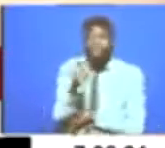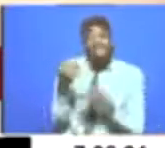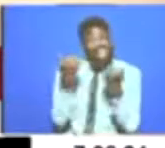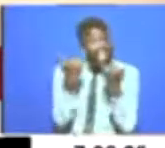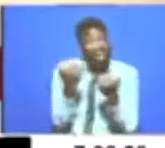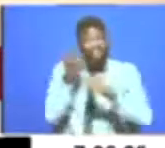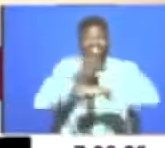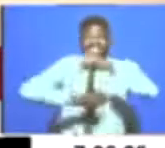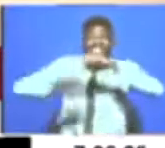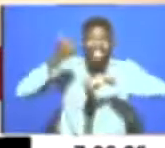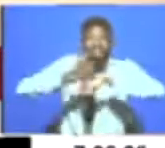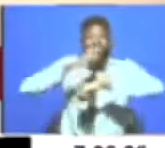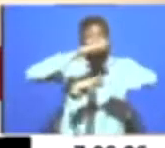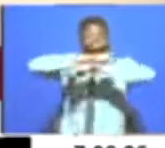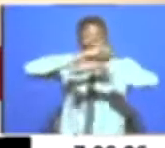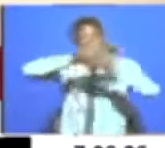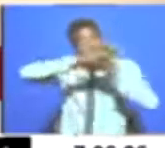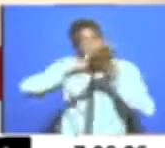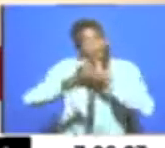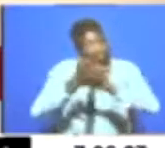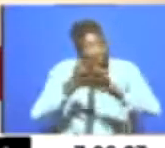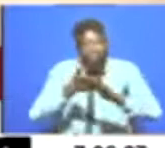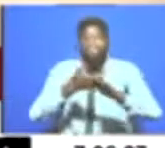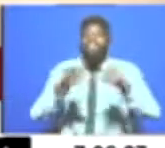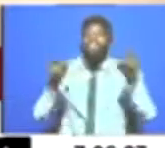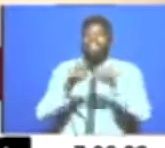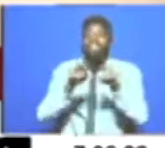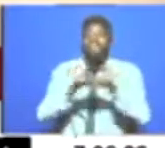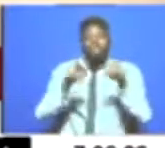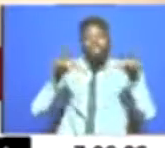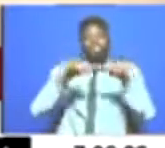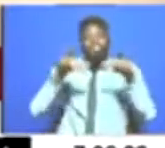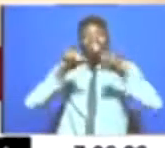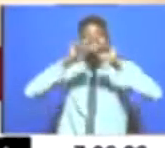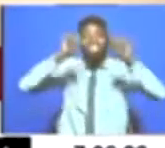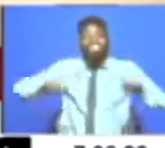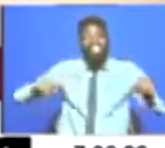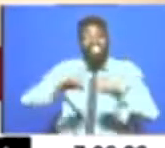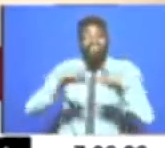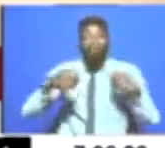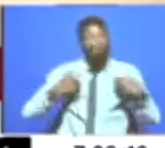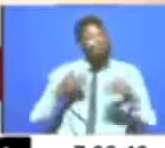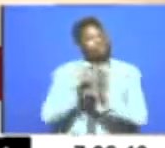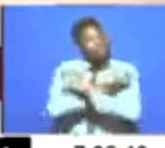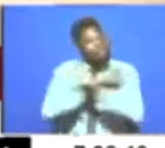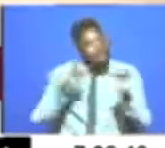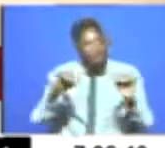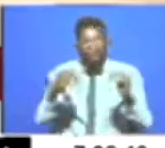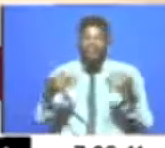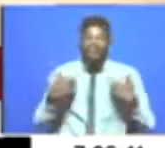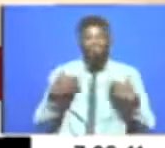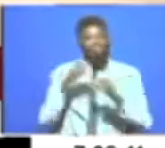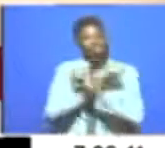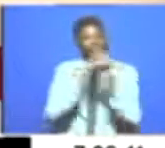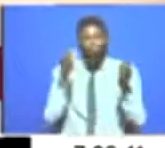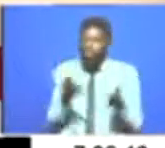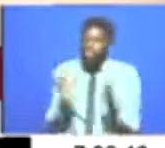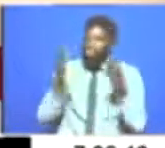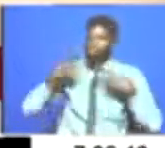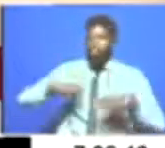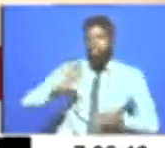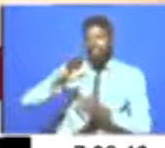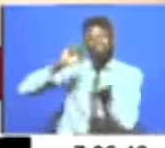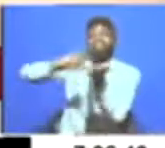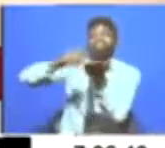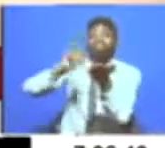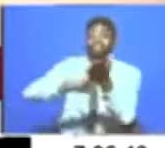schools, you have no established certification system, you have no established way of processing these people. Let's first of